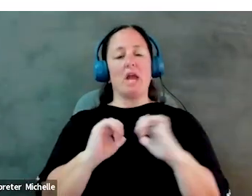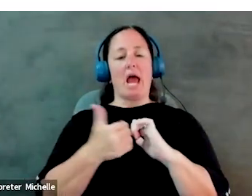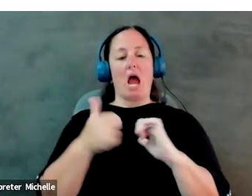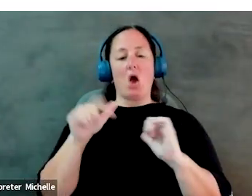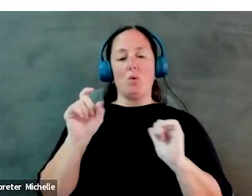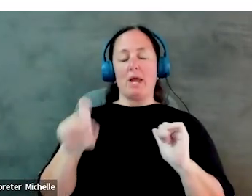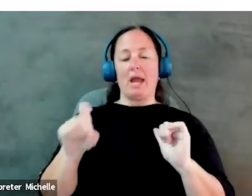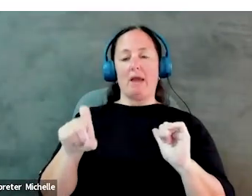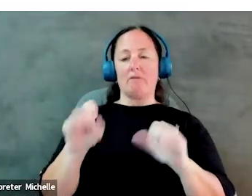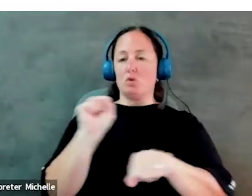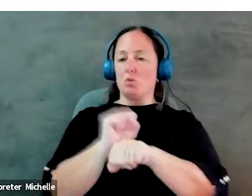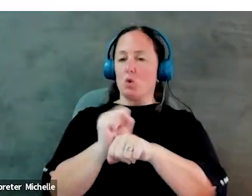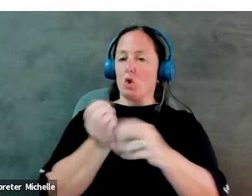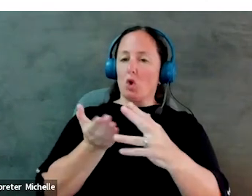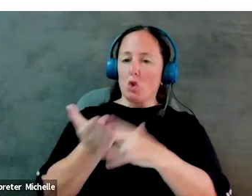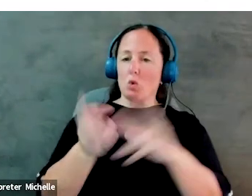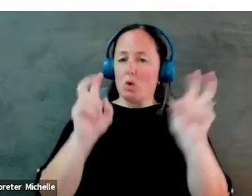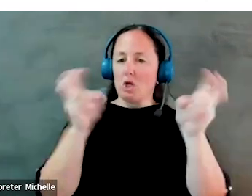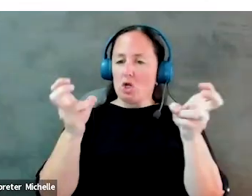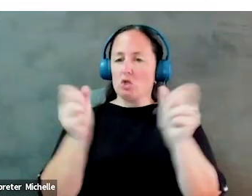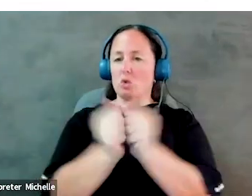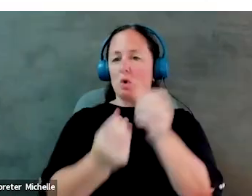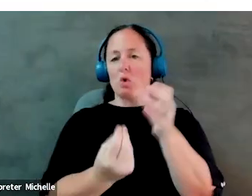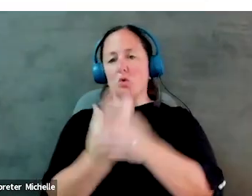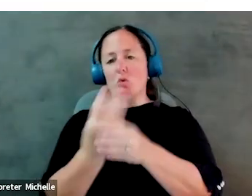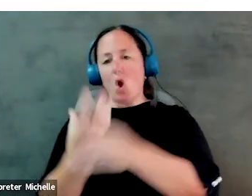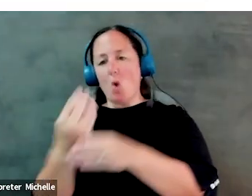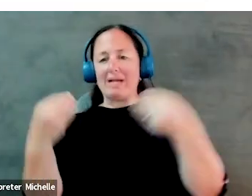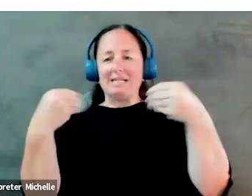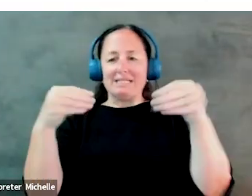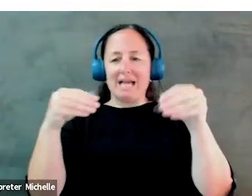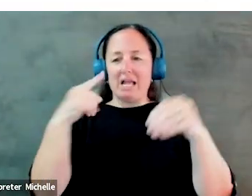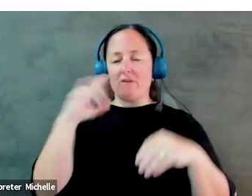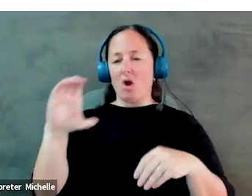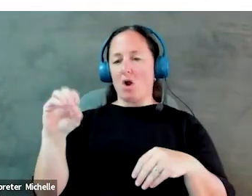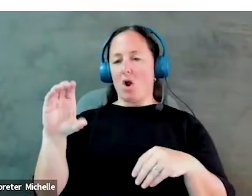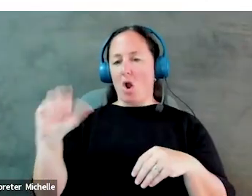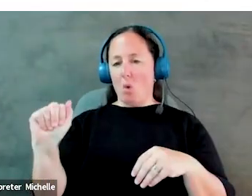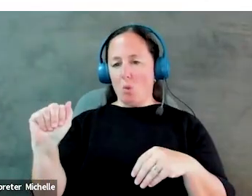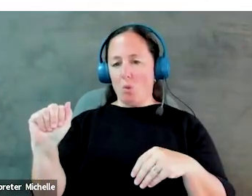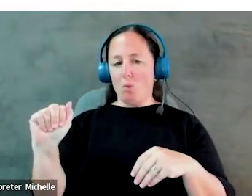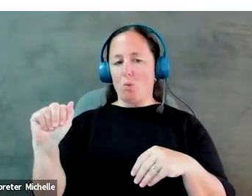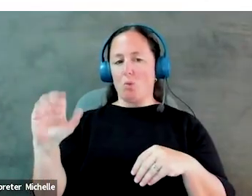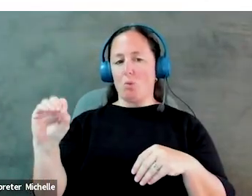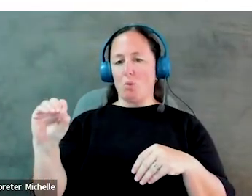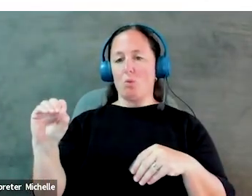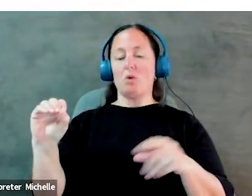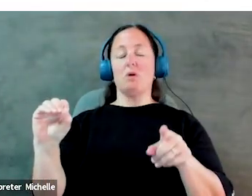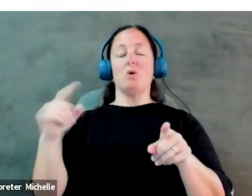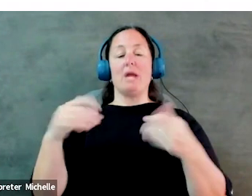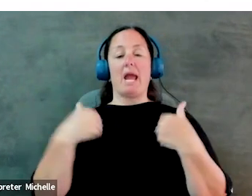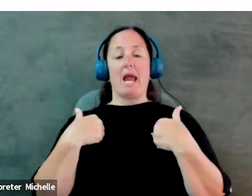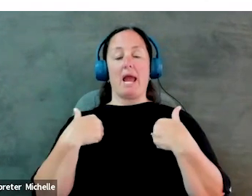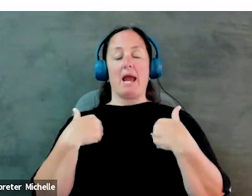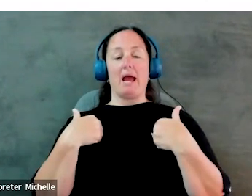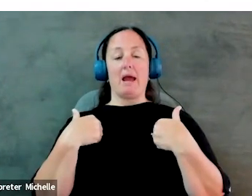to work through this whole issue of the growing and selling of cocoa. We have with